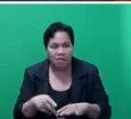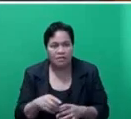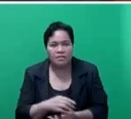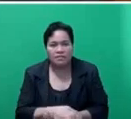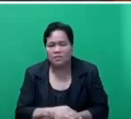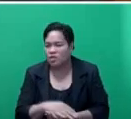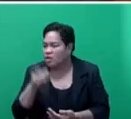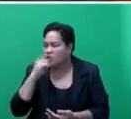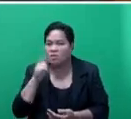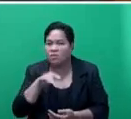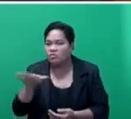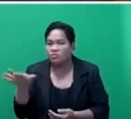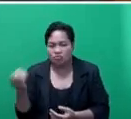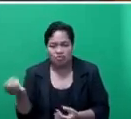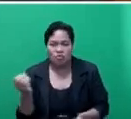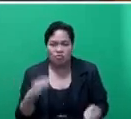only contribute $2.